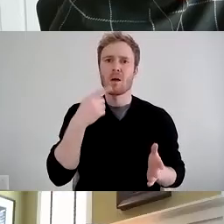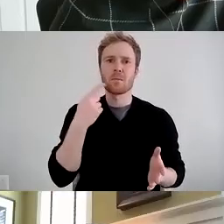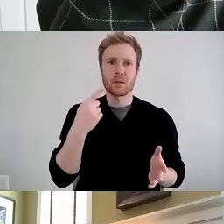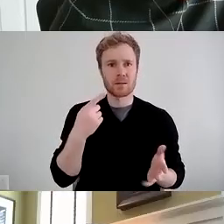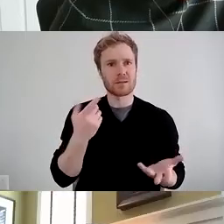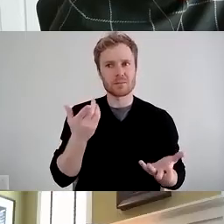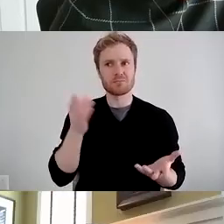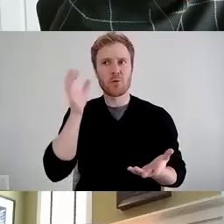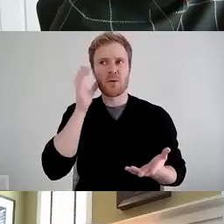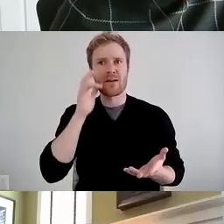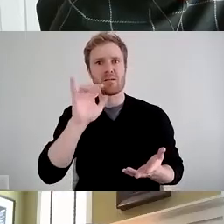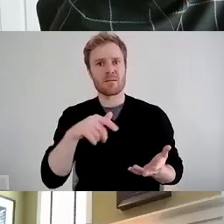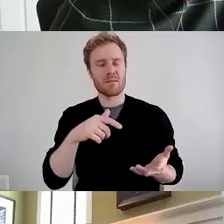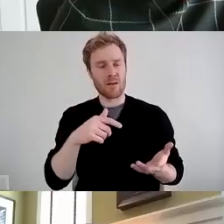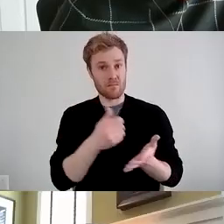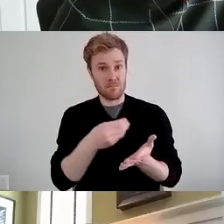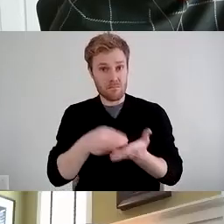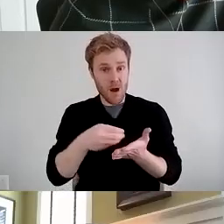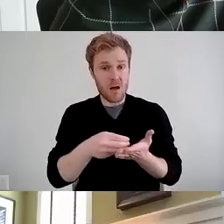prevented eviction during this time.